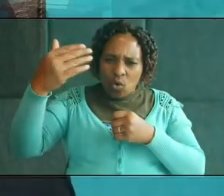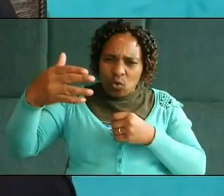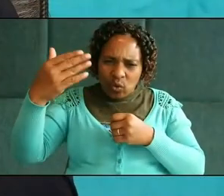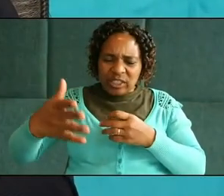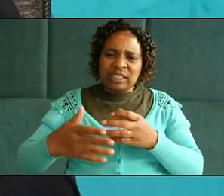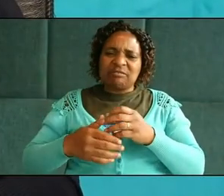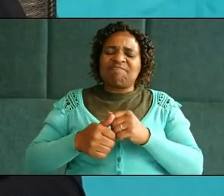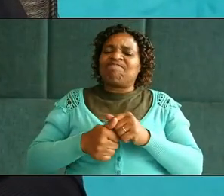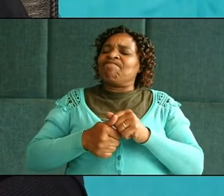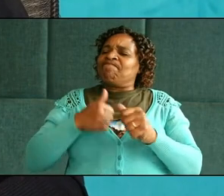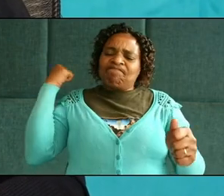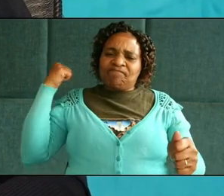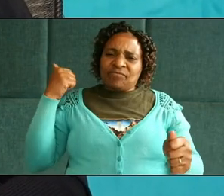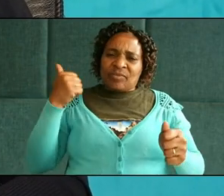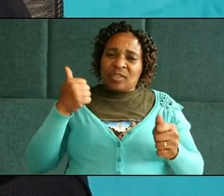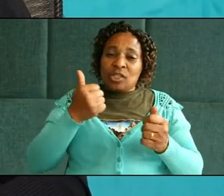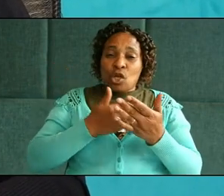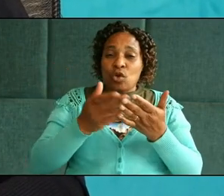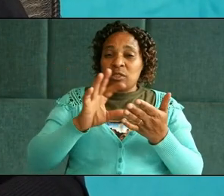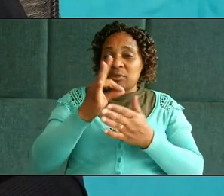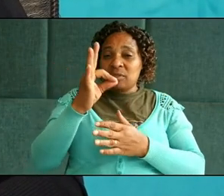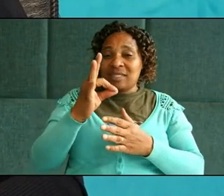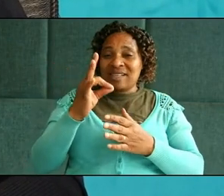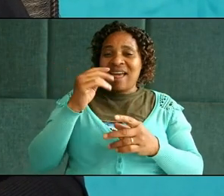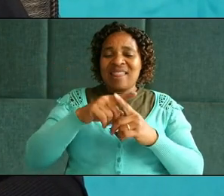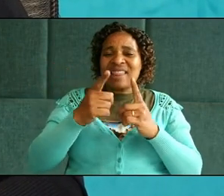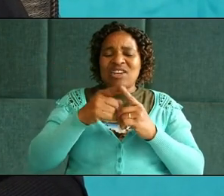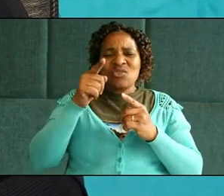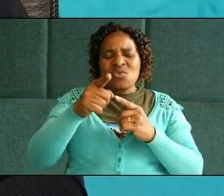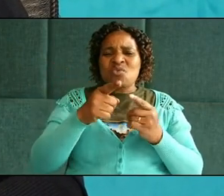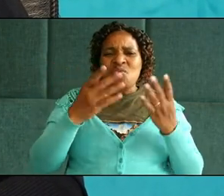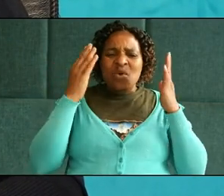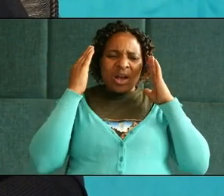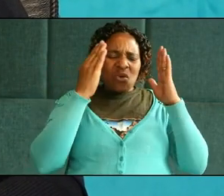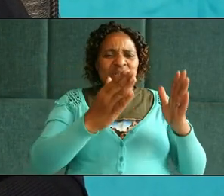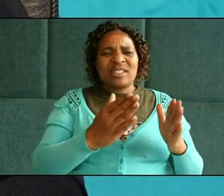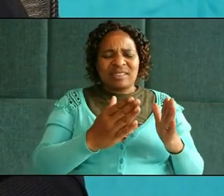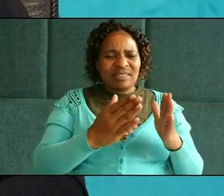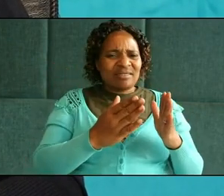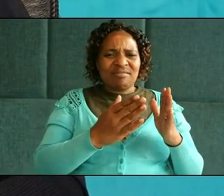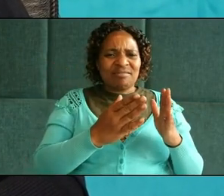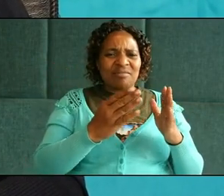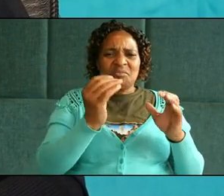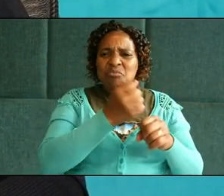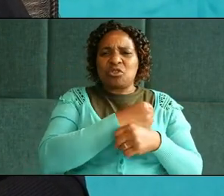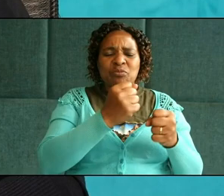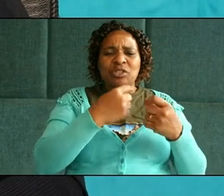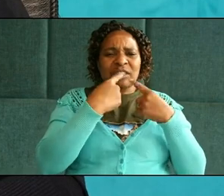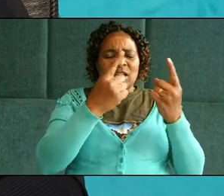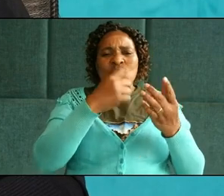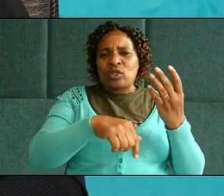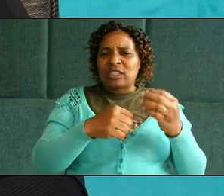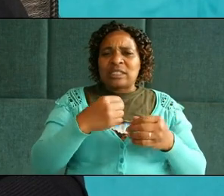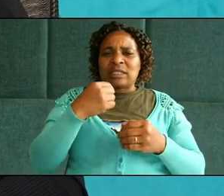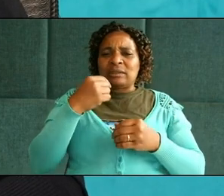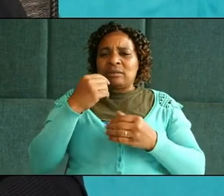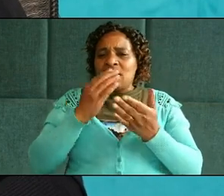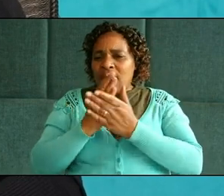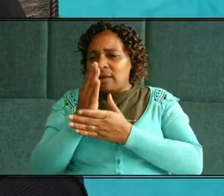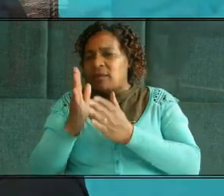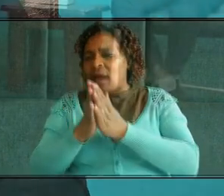Spirit until it's no longer convicting you of sin. Therefore, your conscience is seared, yeah. And you cannot tell what is right and what is